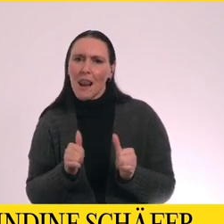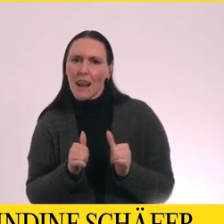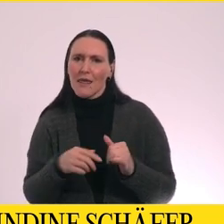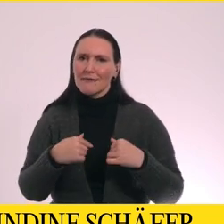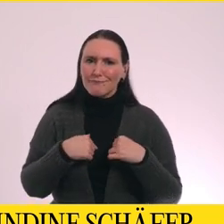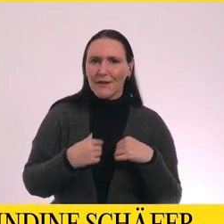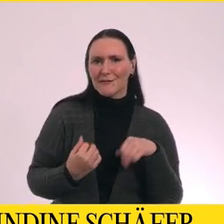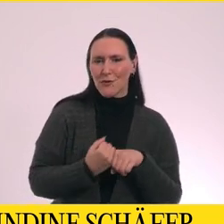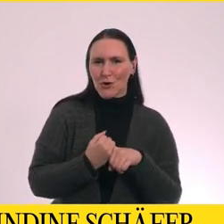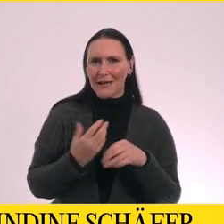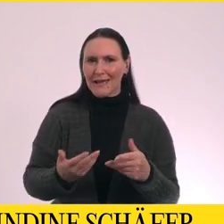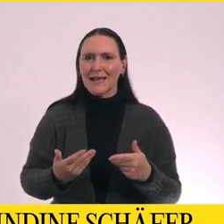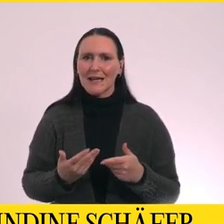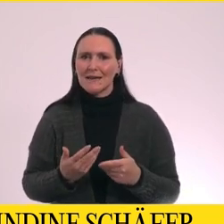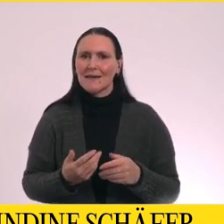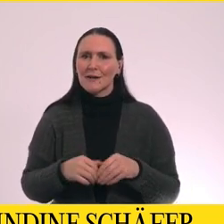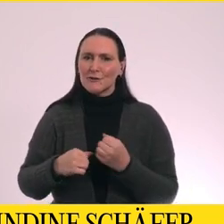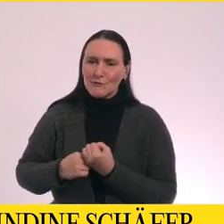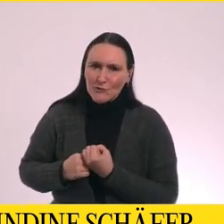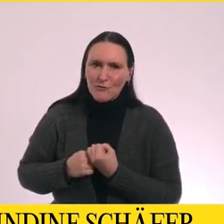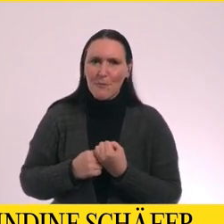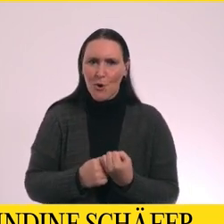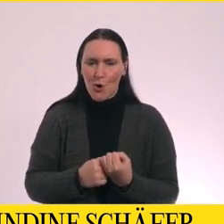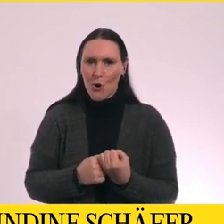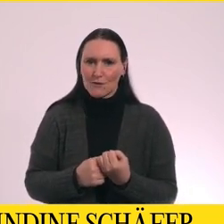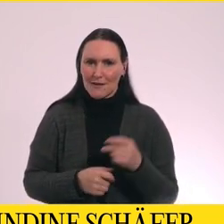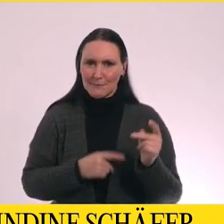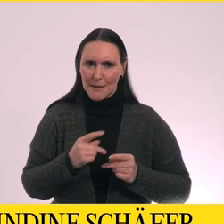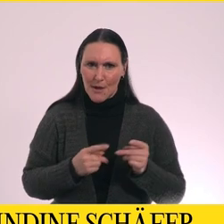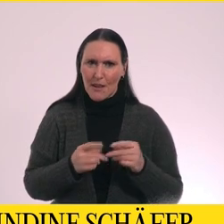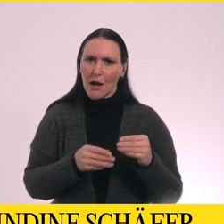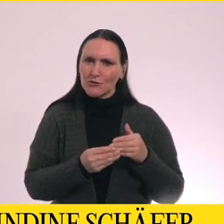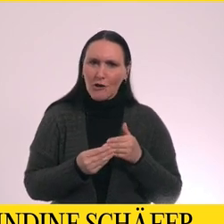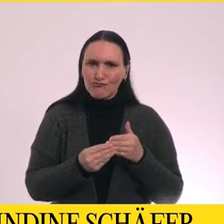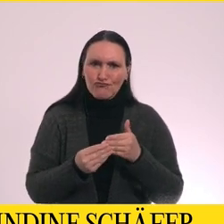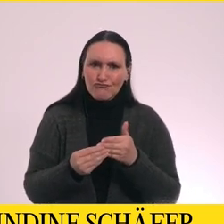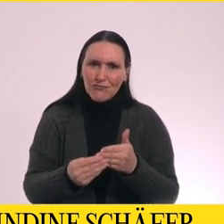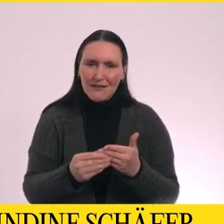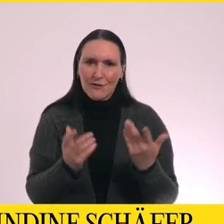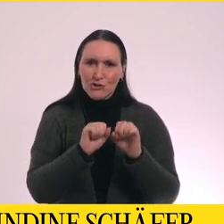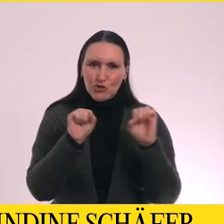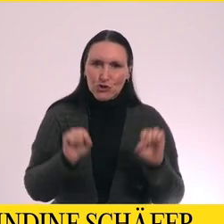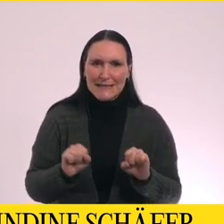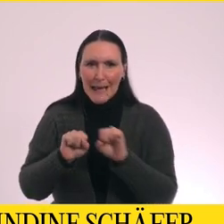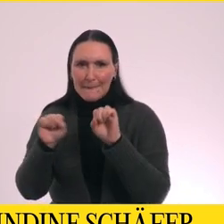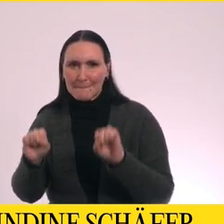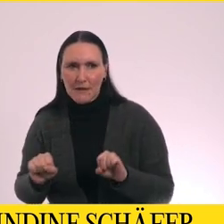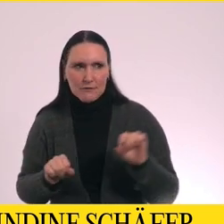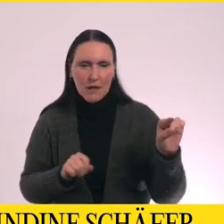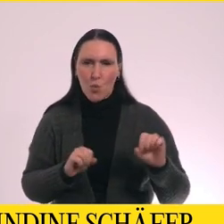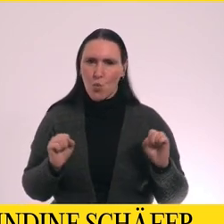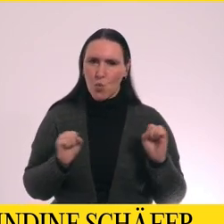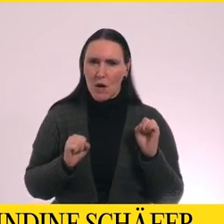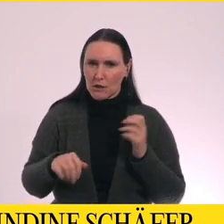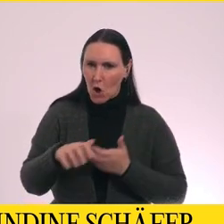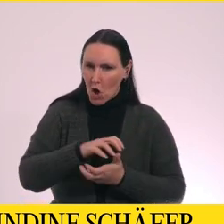help them and support them to navigate complex systems that are often